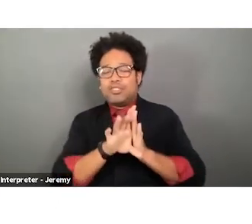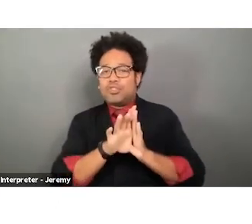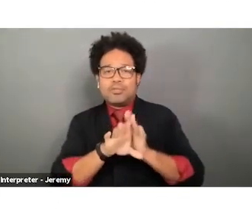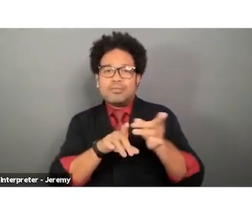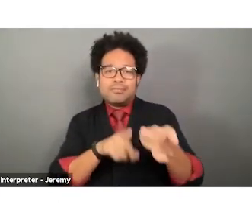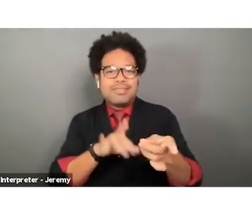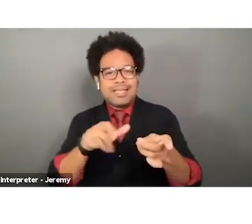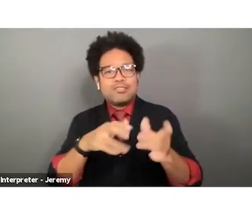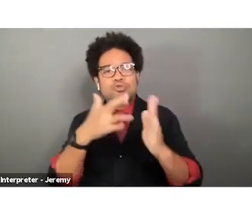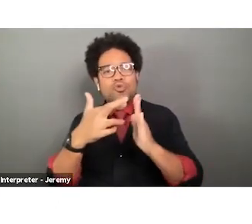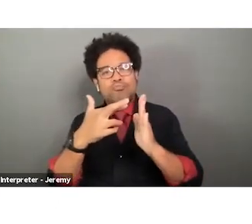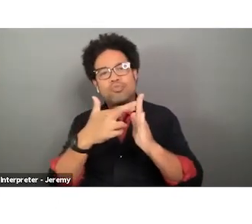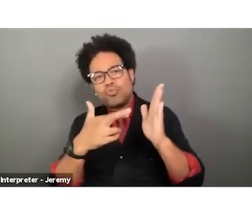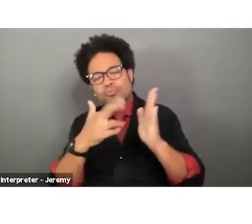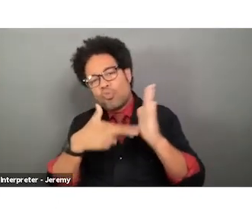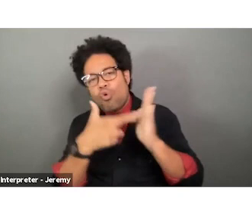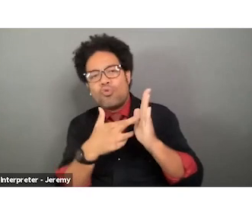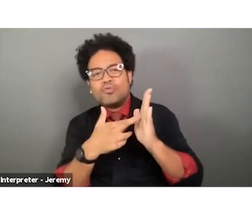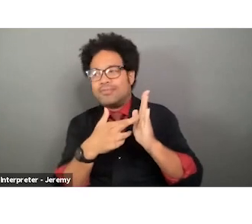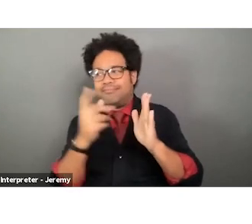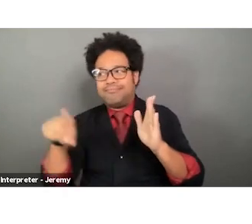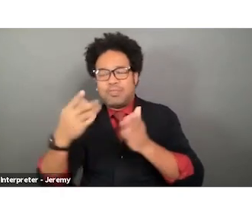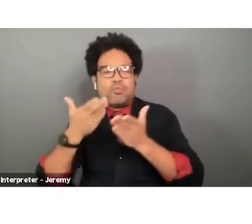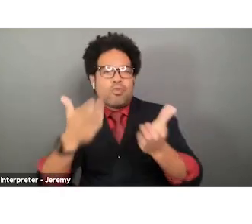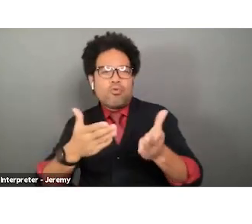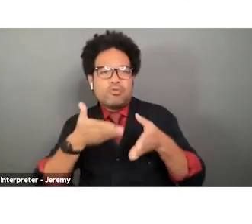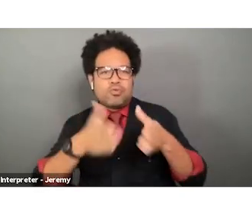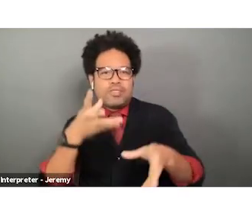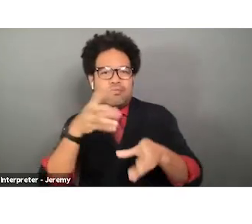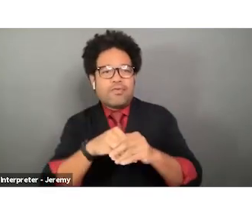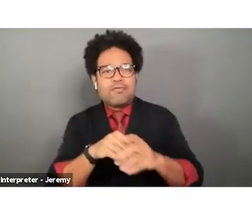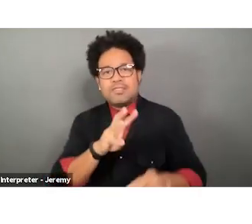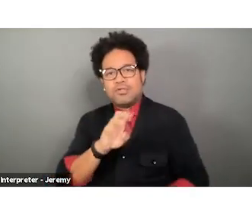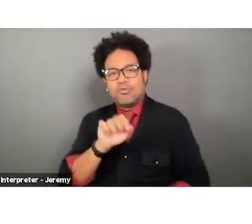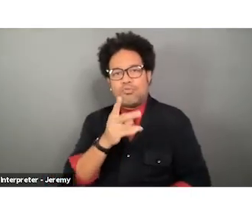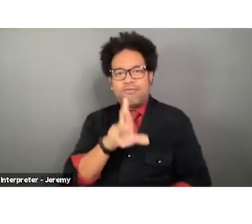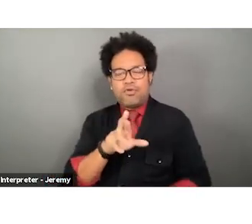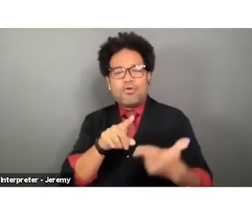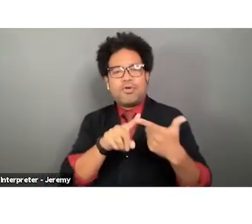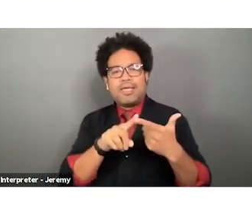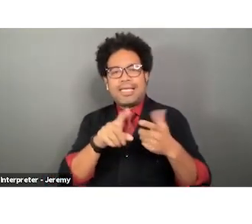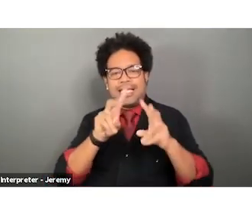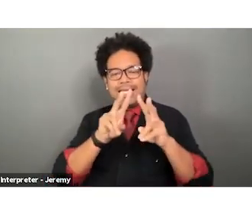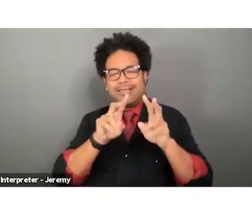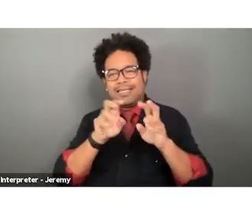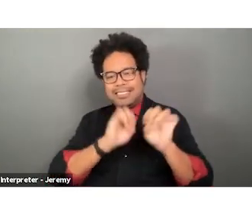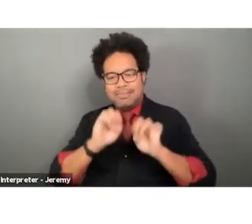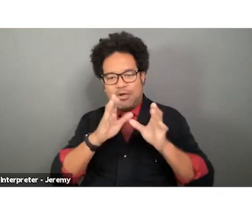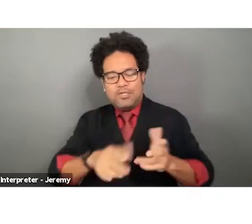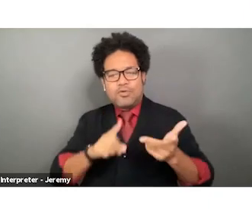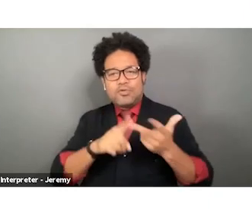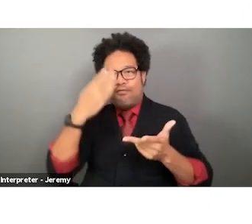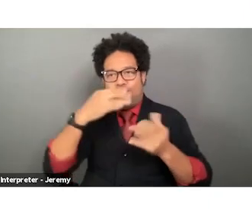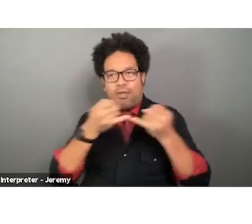has proposed as ways to get involved in the movement. There's the weavers, there's the experimenters, there's the frontline